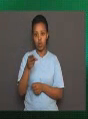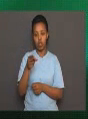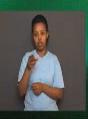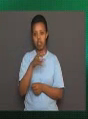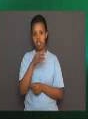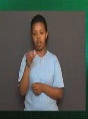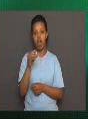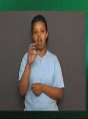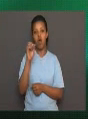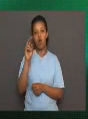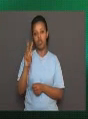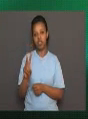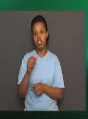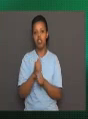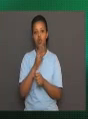and oxygen.